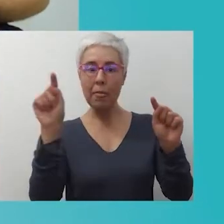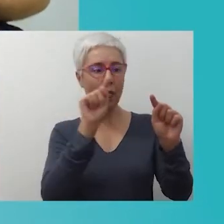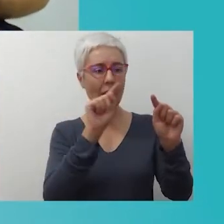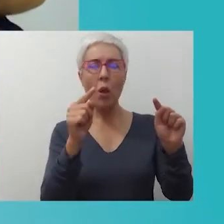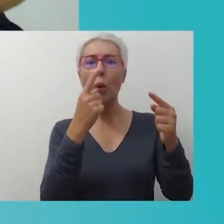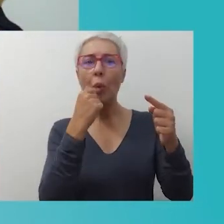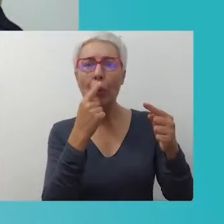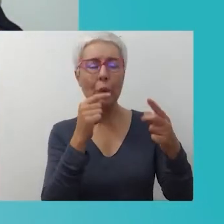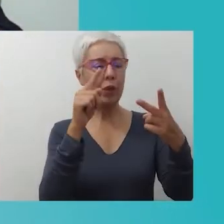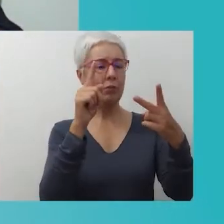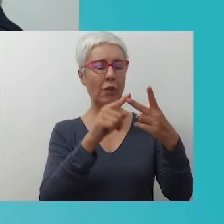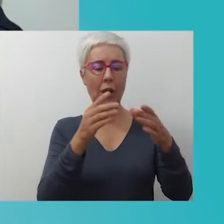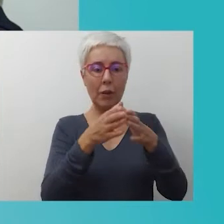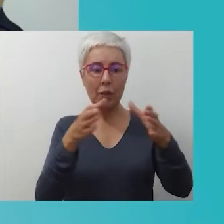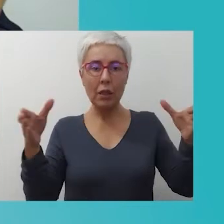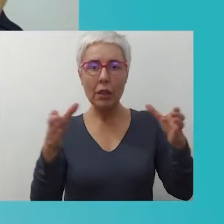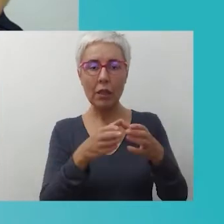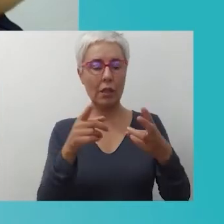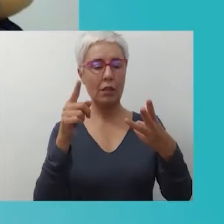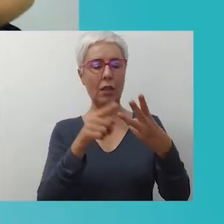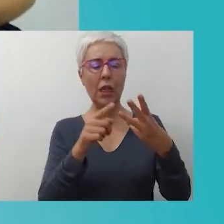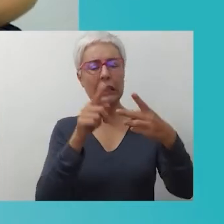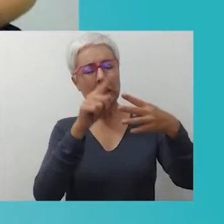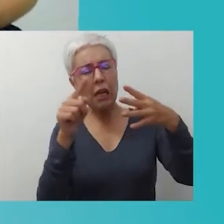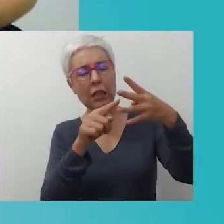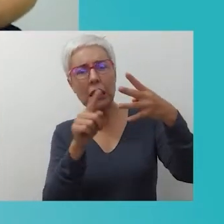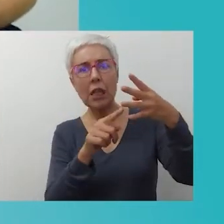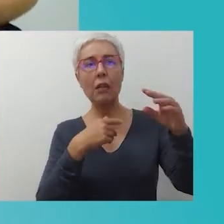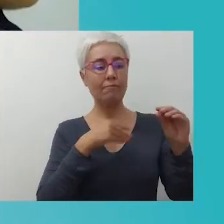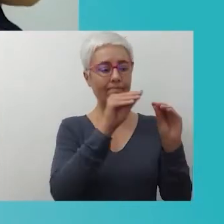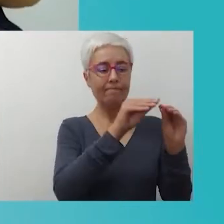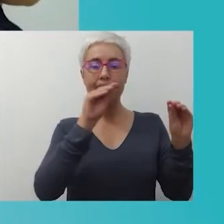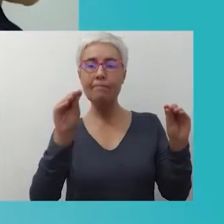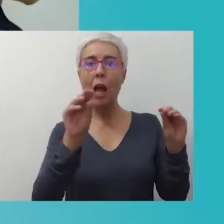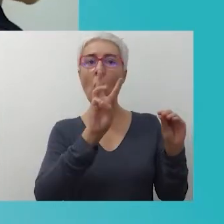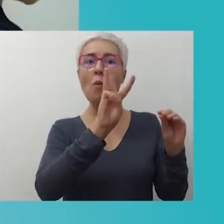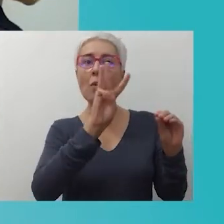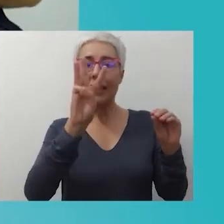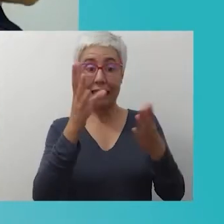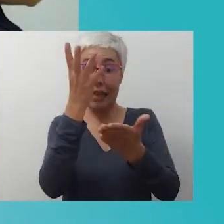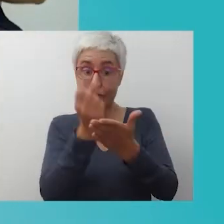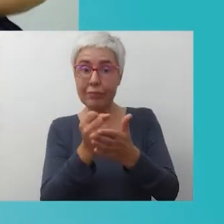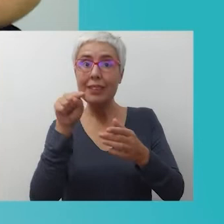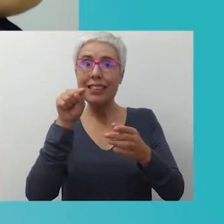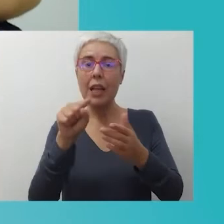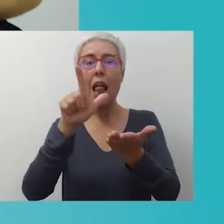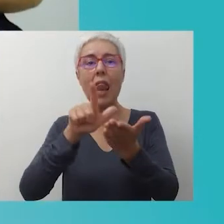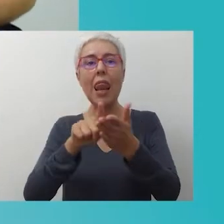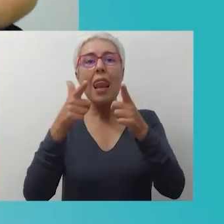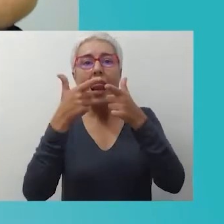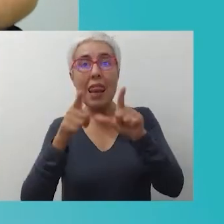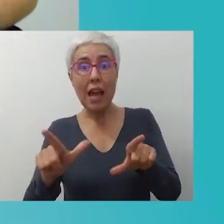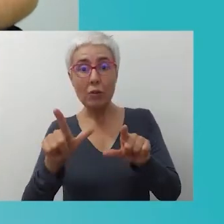as the redness or the size of a disease, with algorithms and translating this into